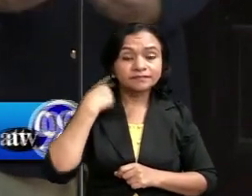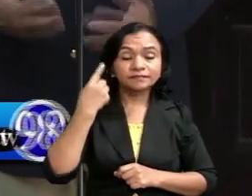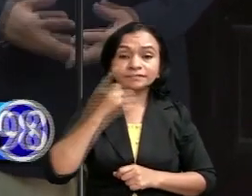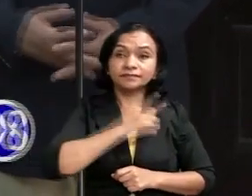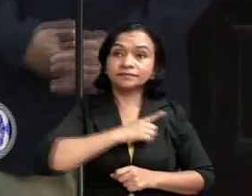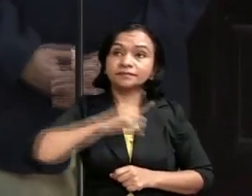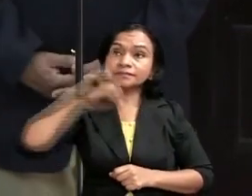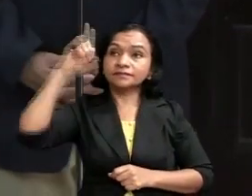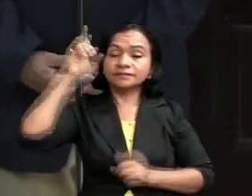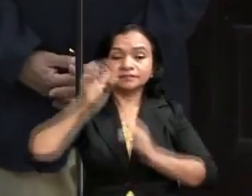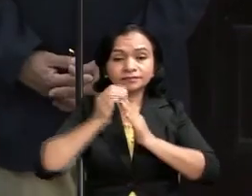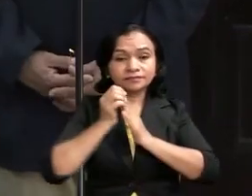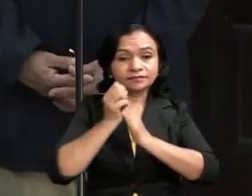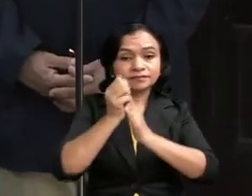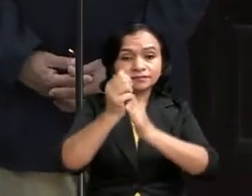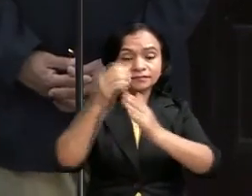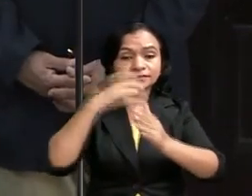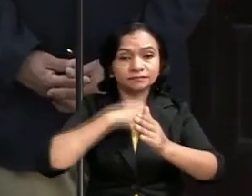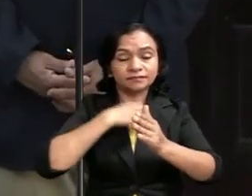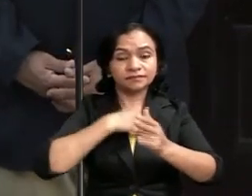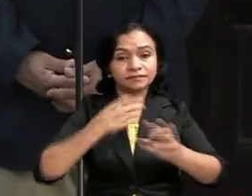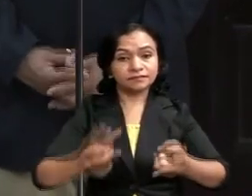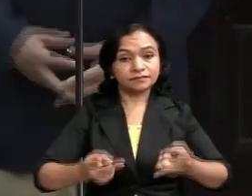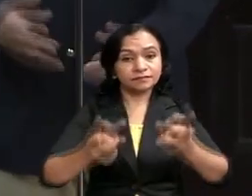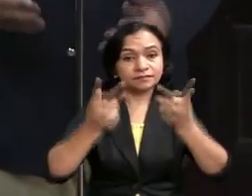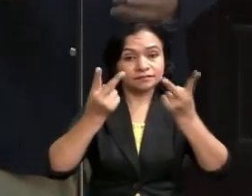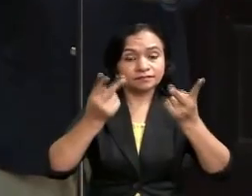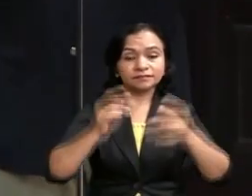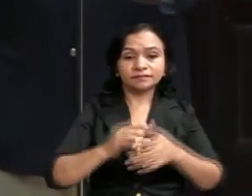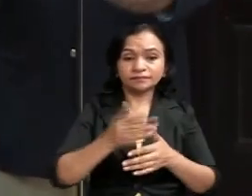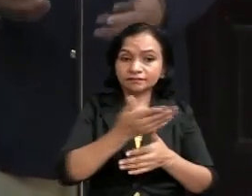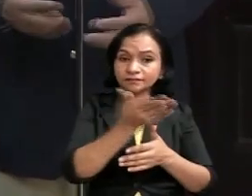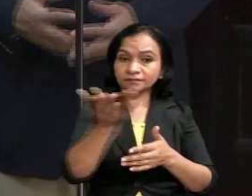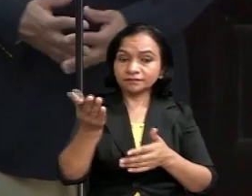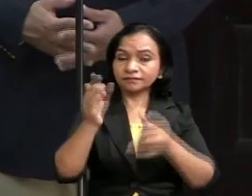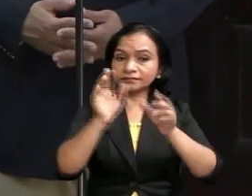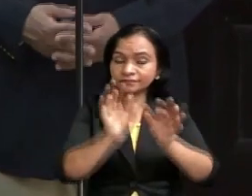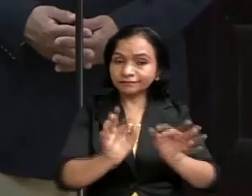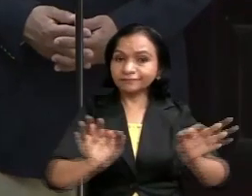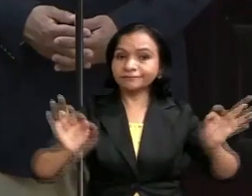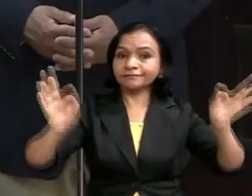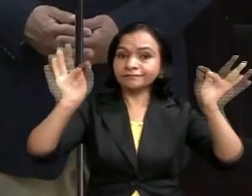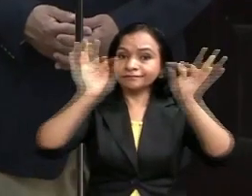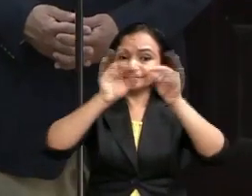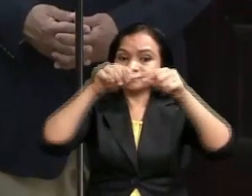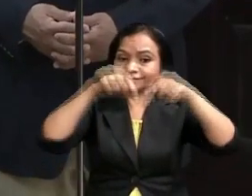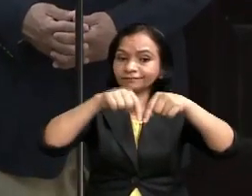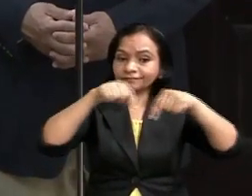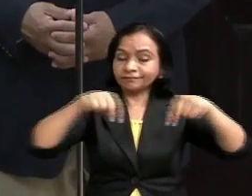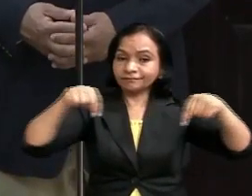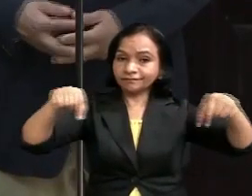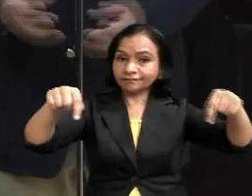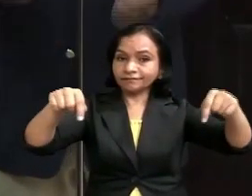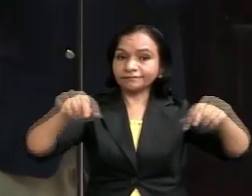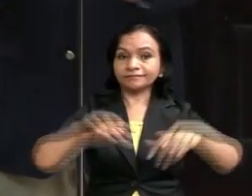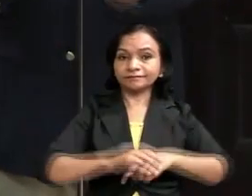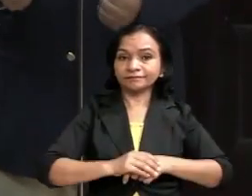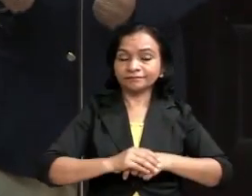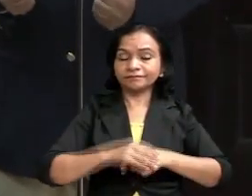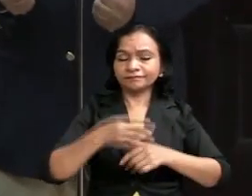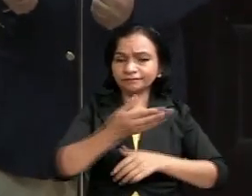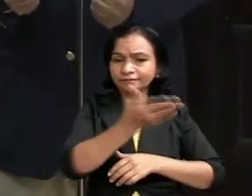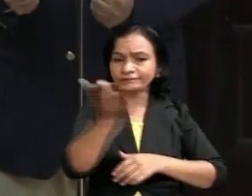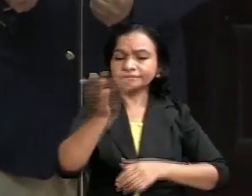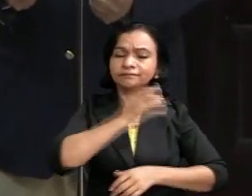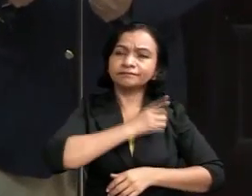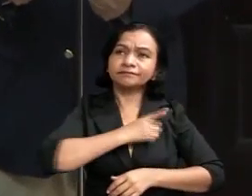dirigirá nuestro camino. So you have a very important position. Usted tiene una posición muy importante. And you need God. Y usted necesita a